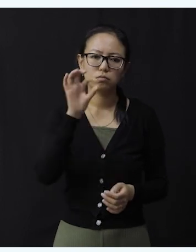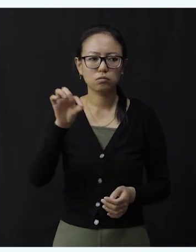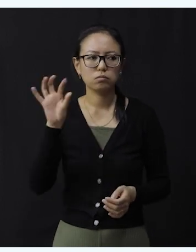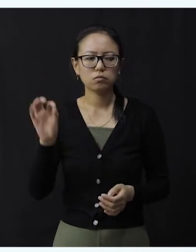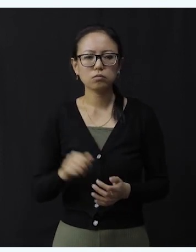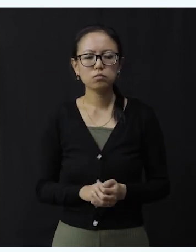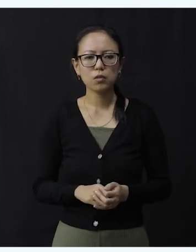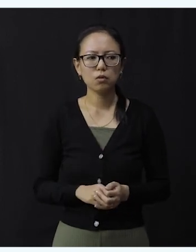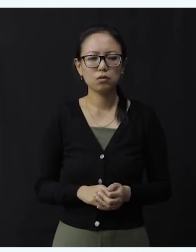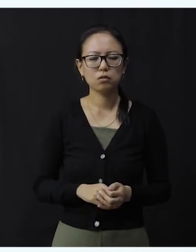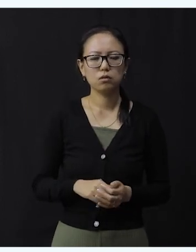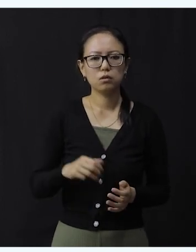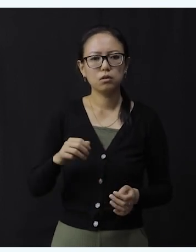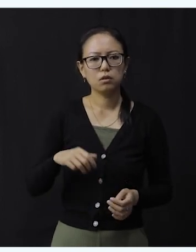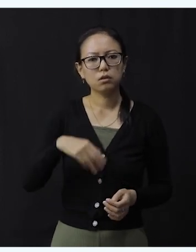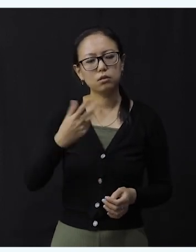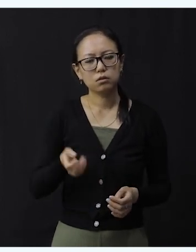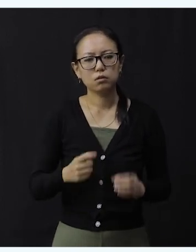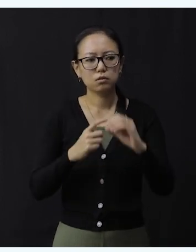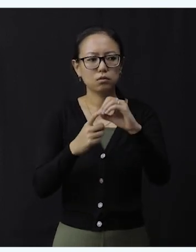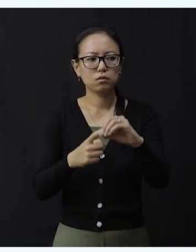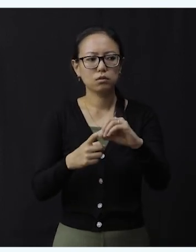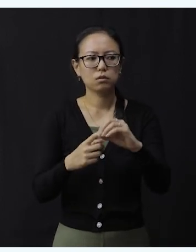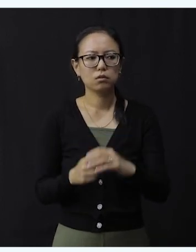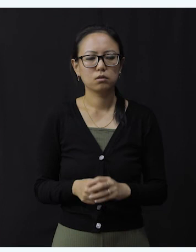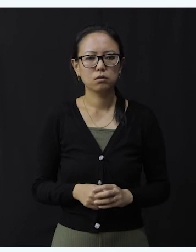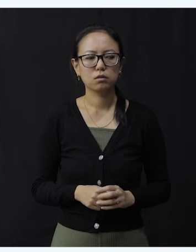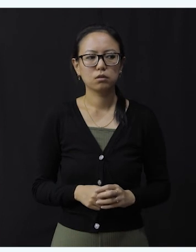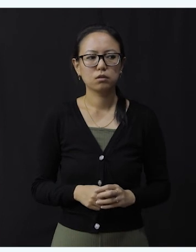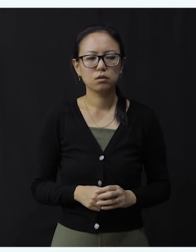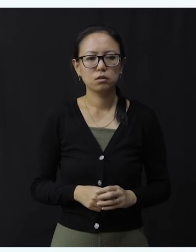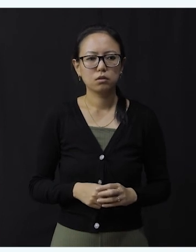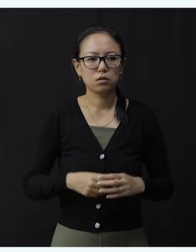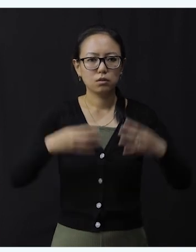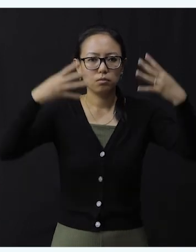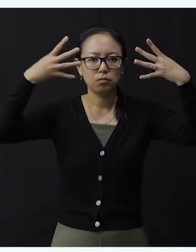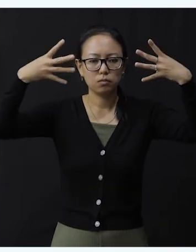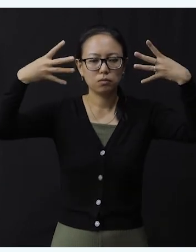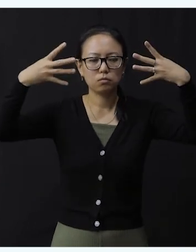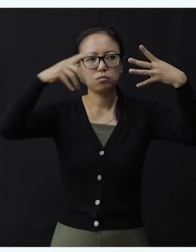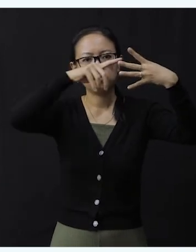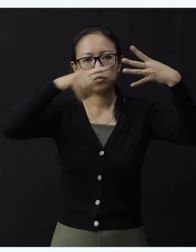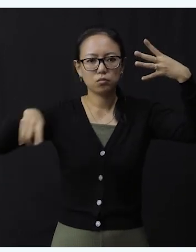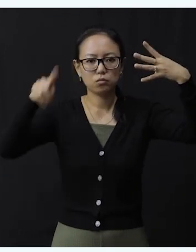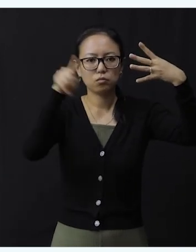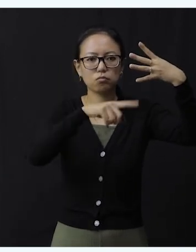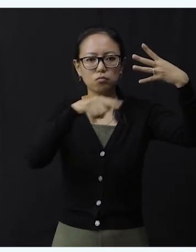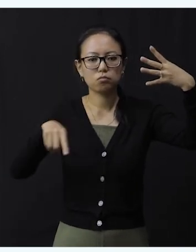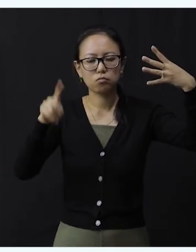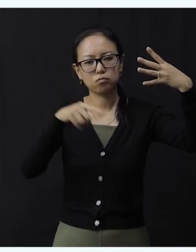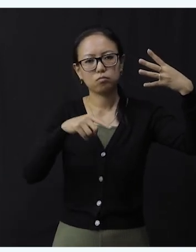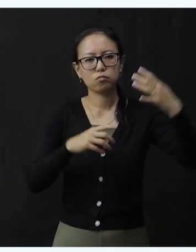The next activity is that you have to match the pictures with the name of the transportation. So the first one on the other row